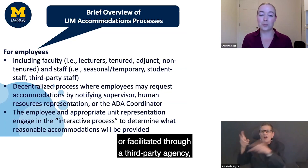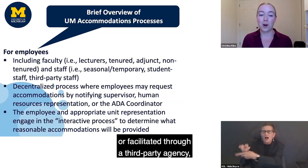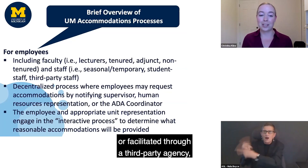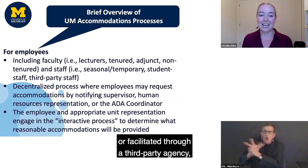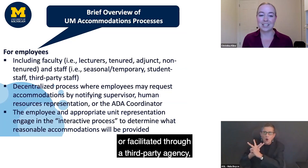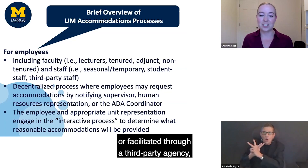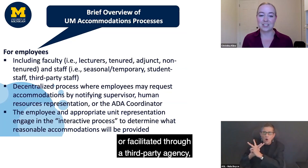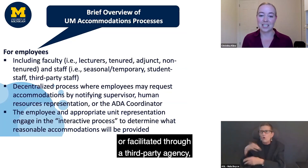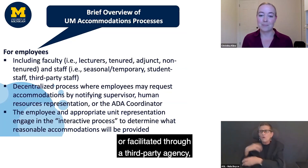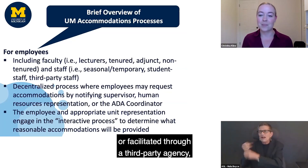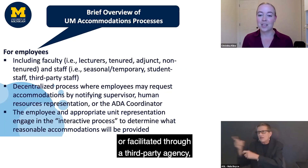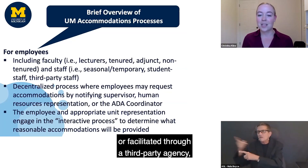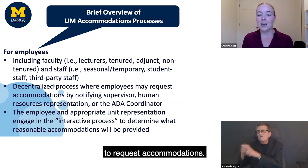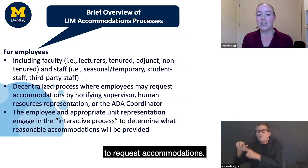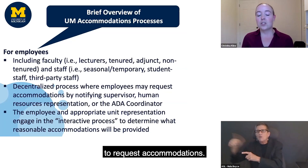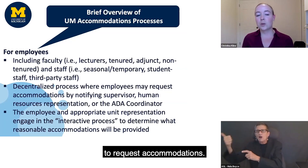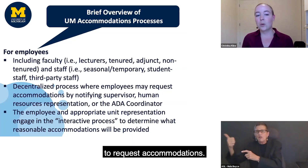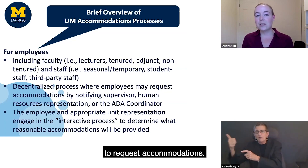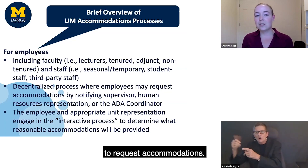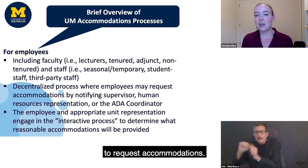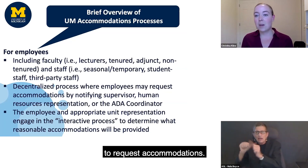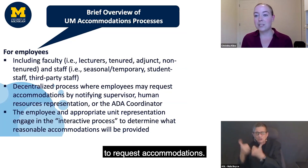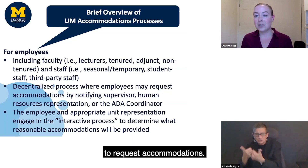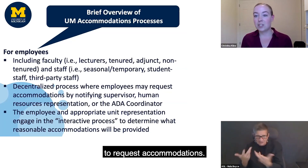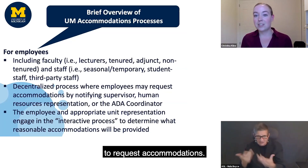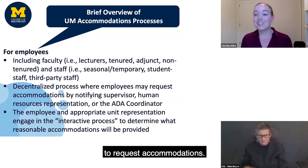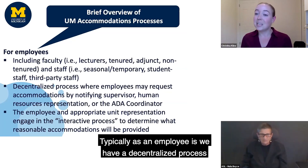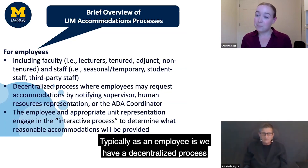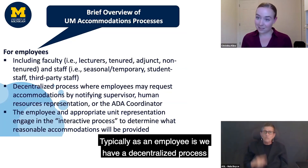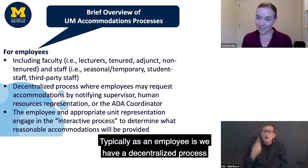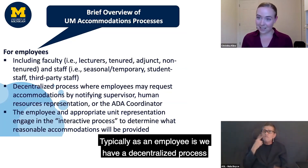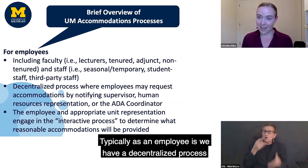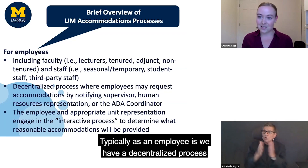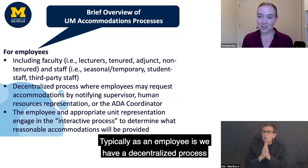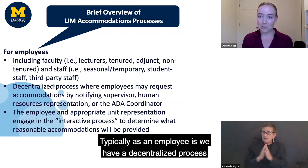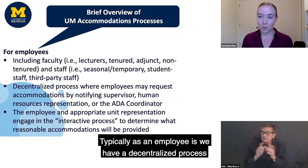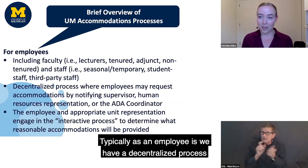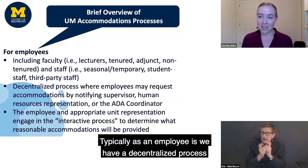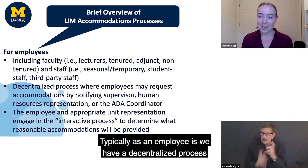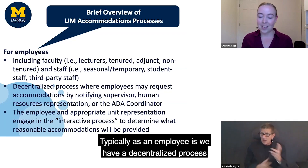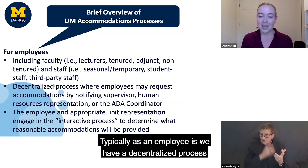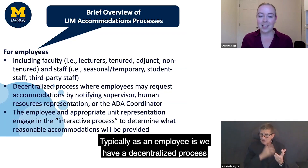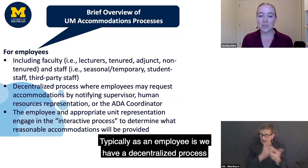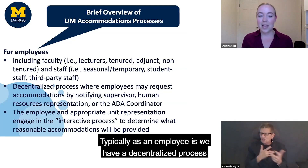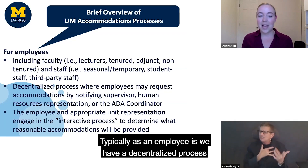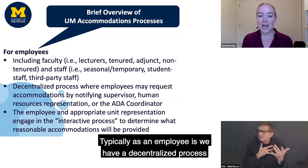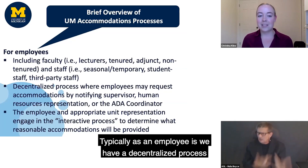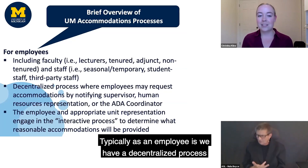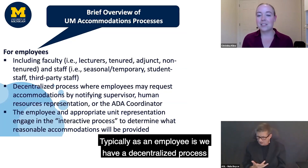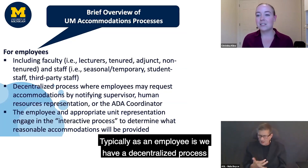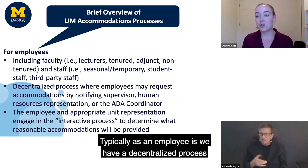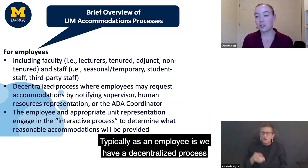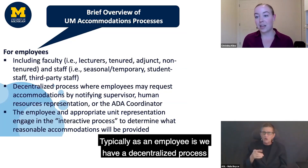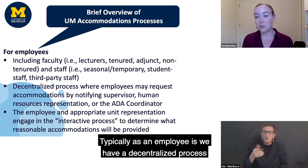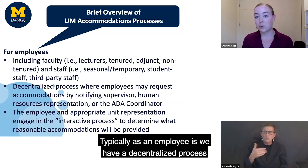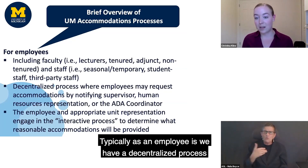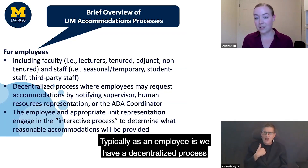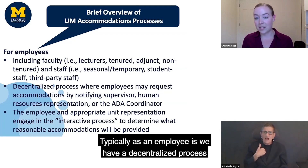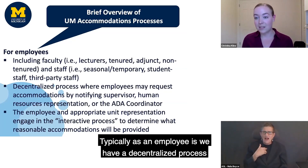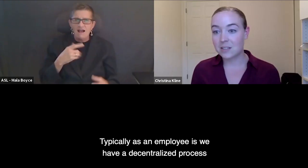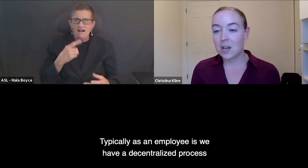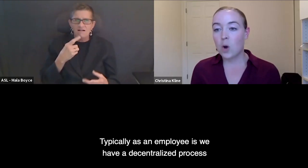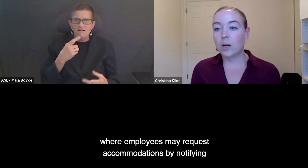through a third-party agency. To request accommodations, typically as an employee, is we have a